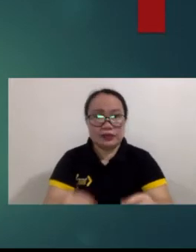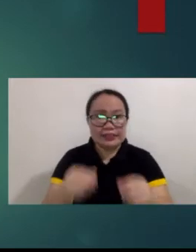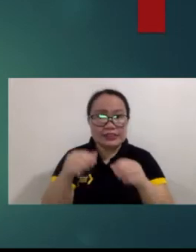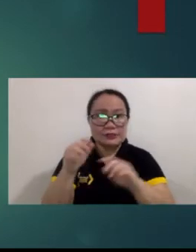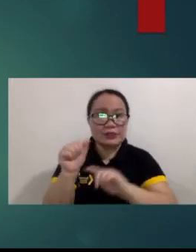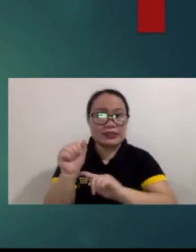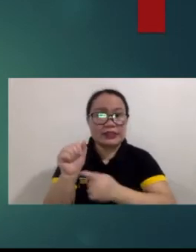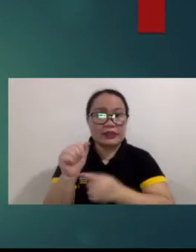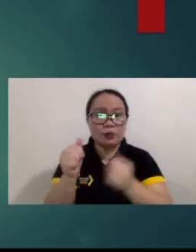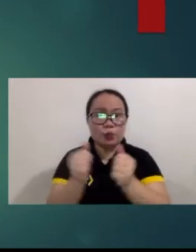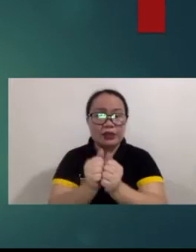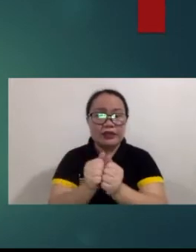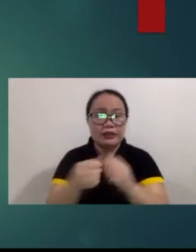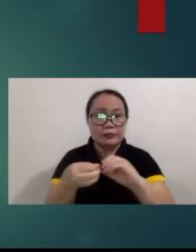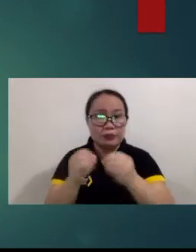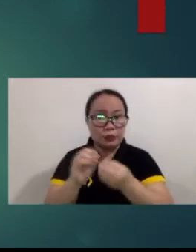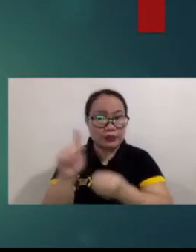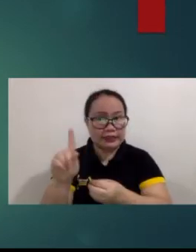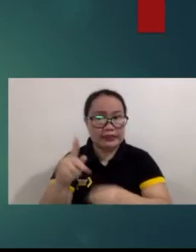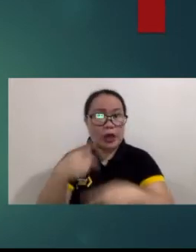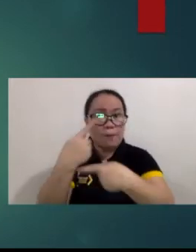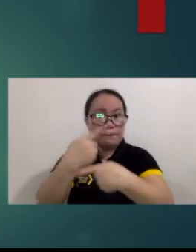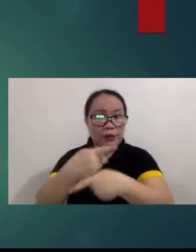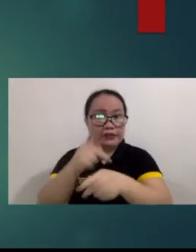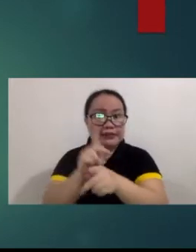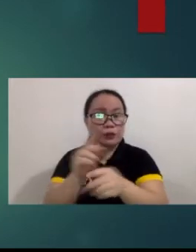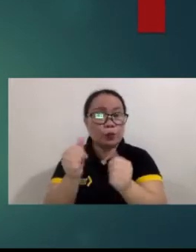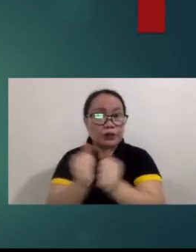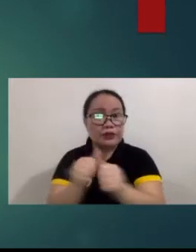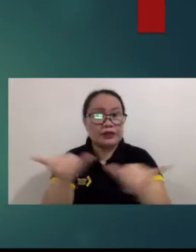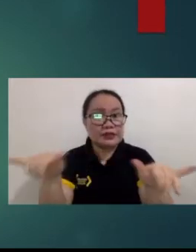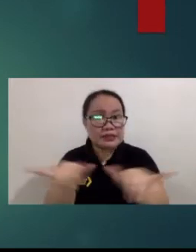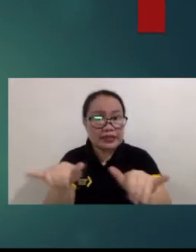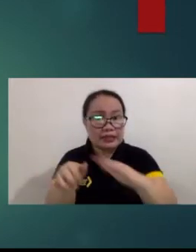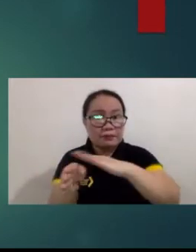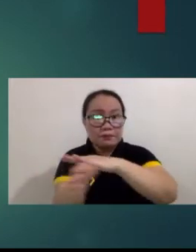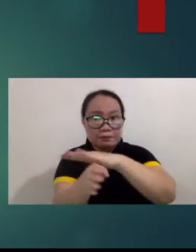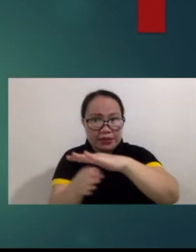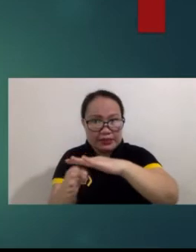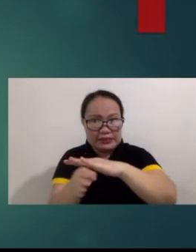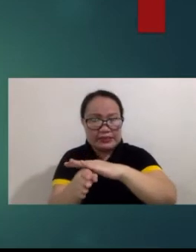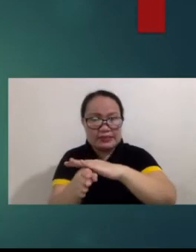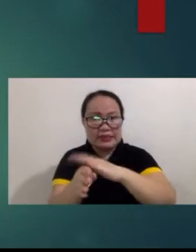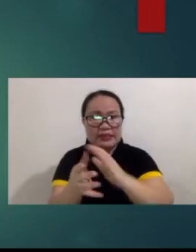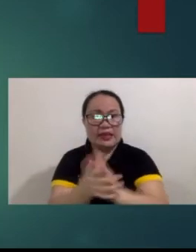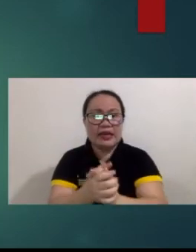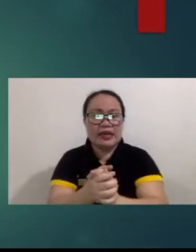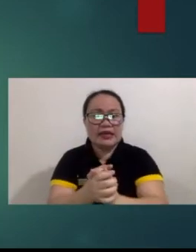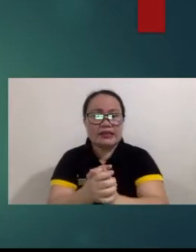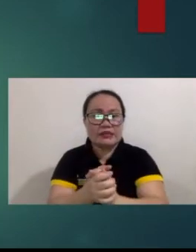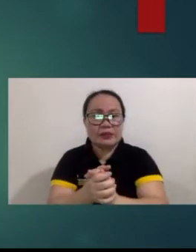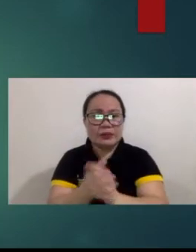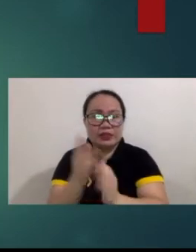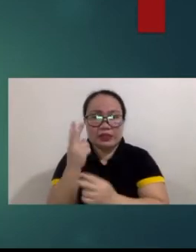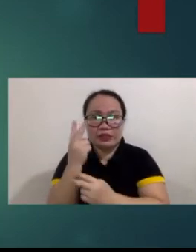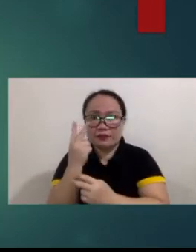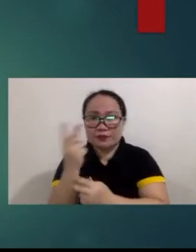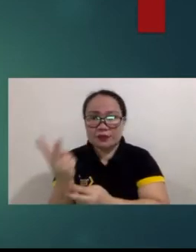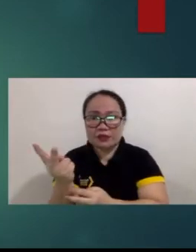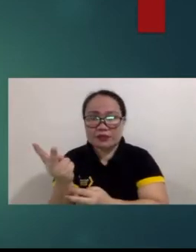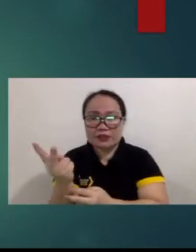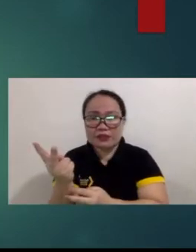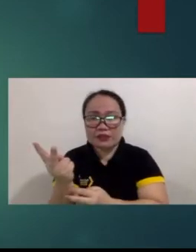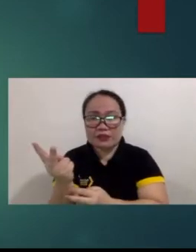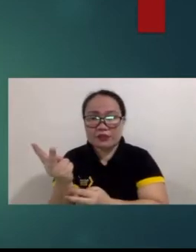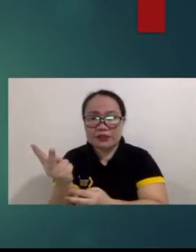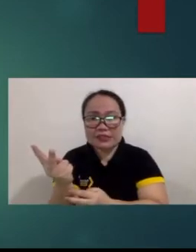So let's begin with number 1, product with the same base. So if you